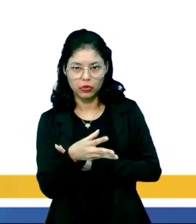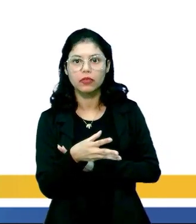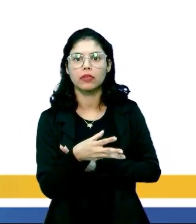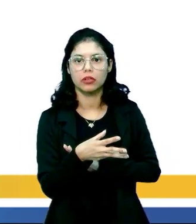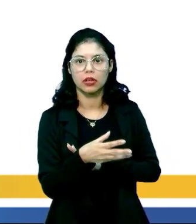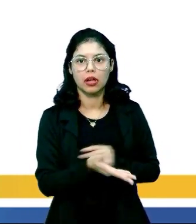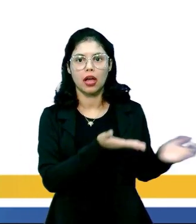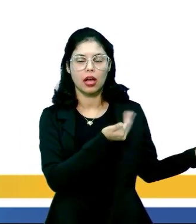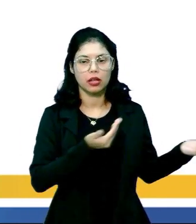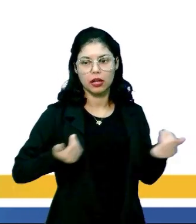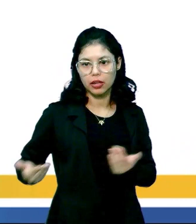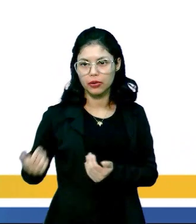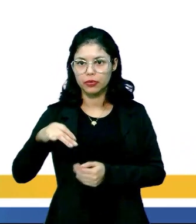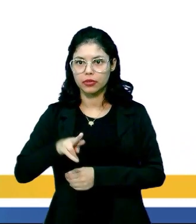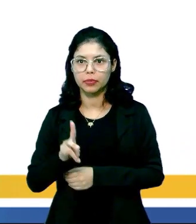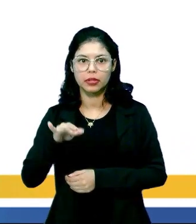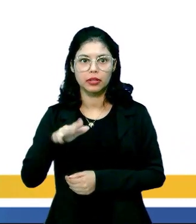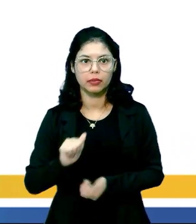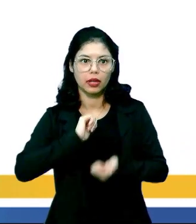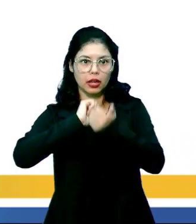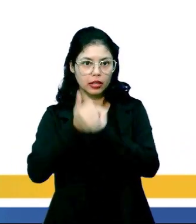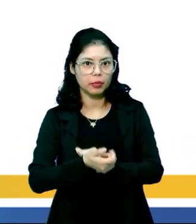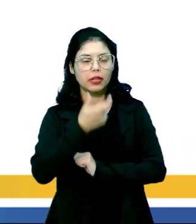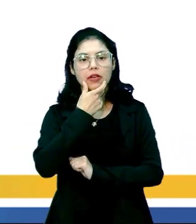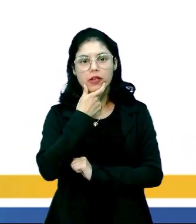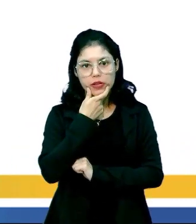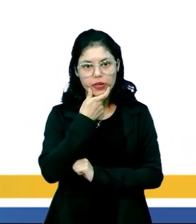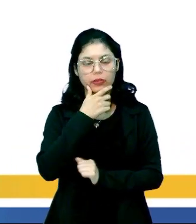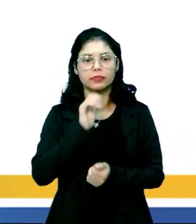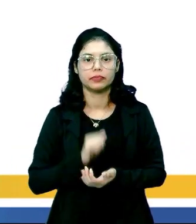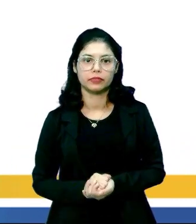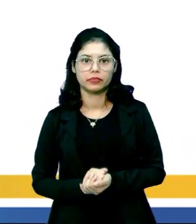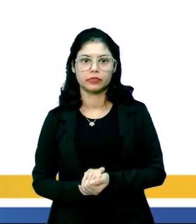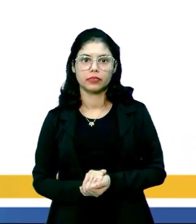nov garota de panem adap